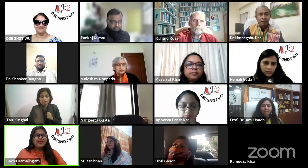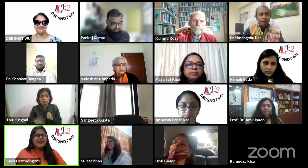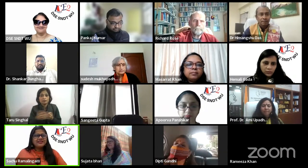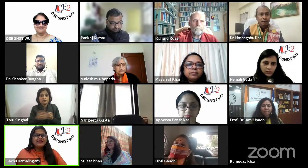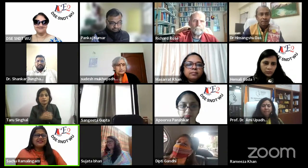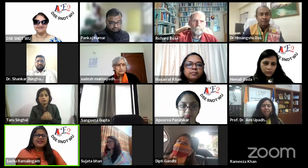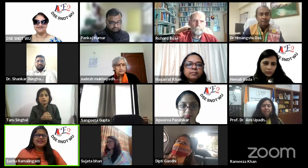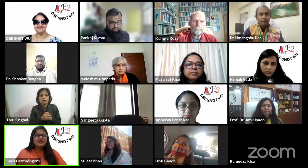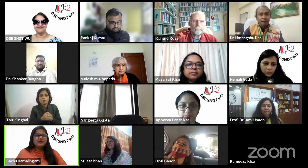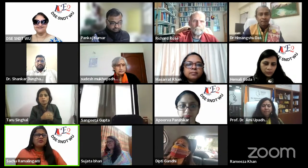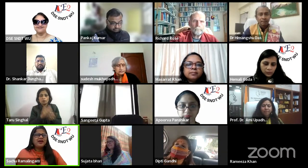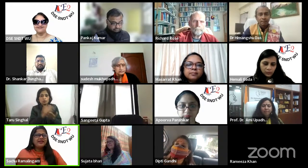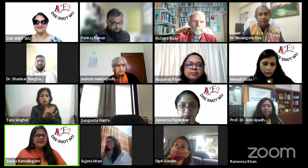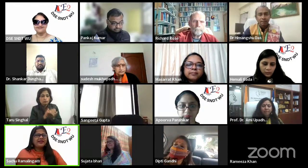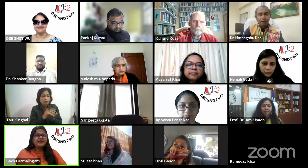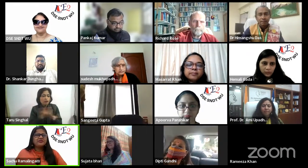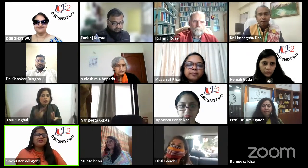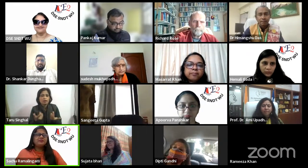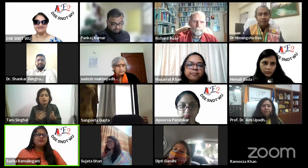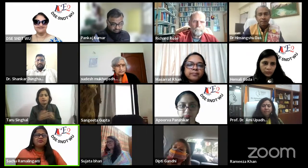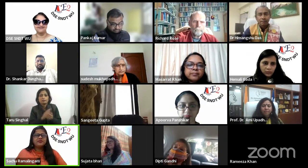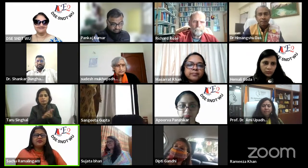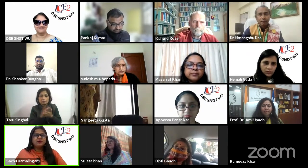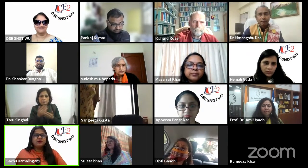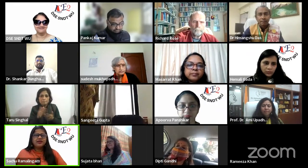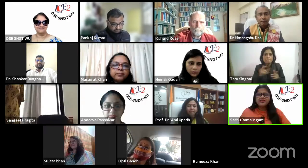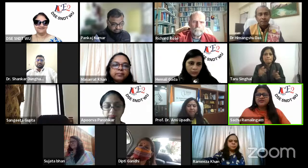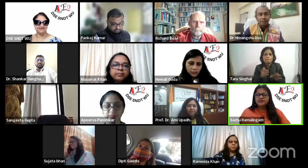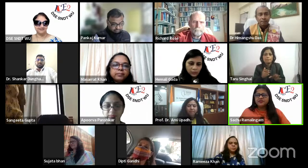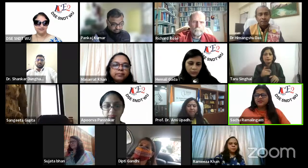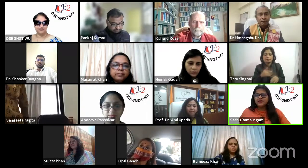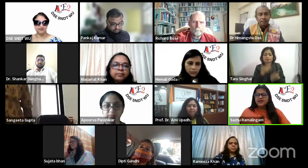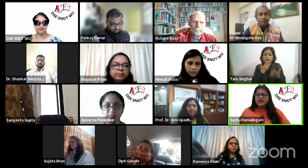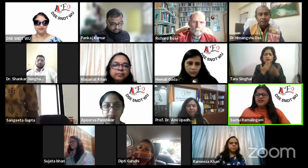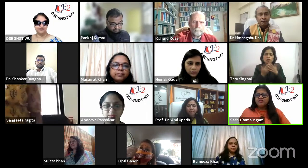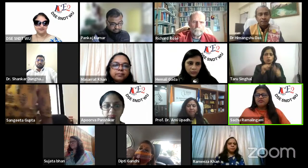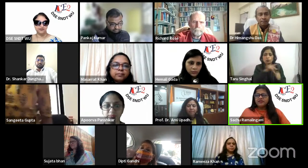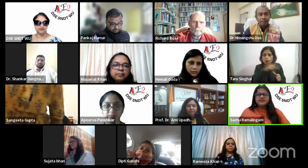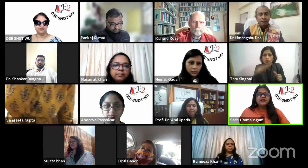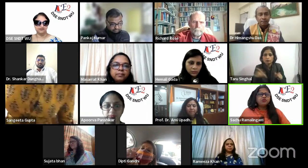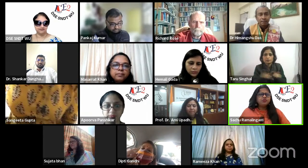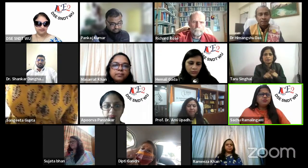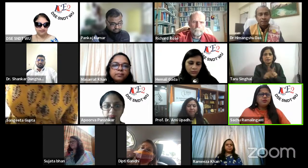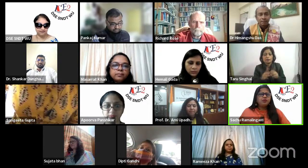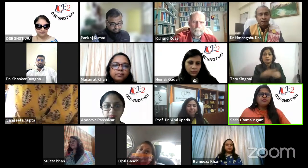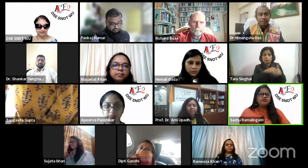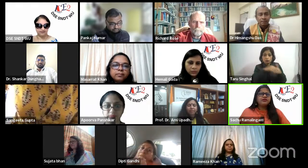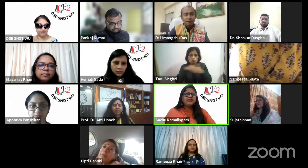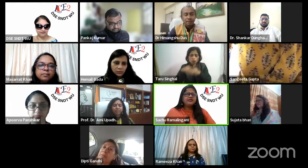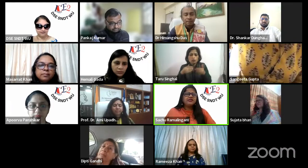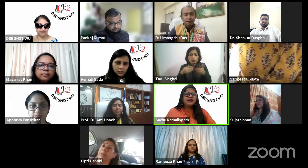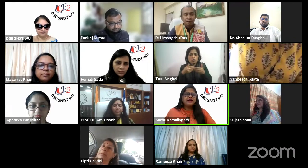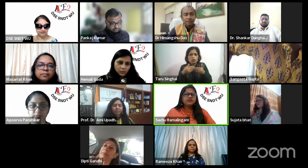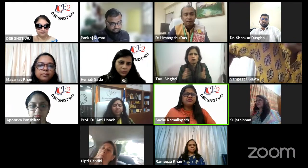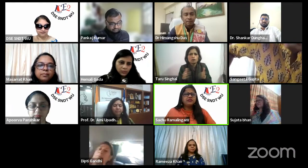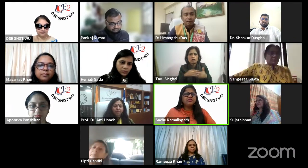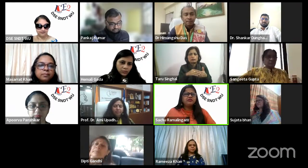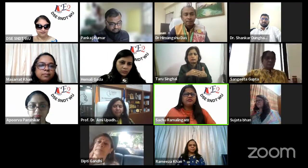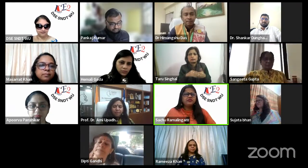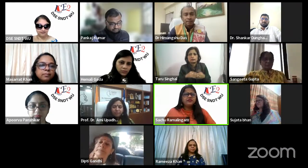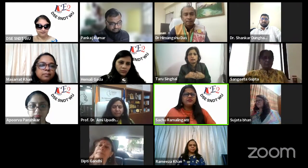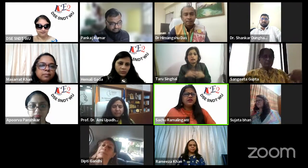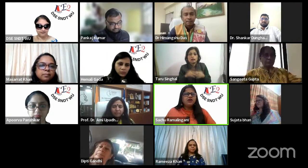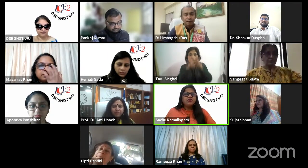honorable hat that I get to wear to propose the vote of thanks for this inaugural session of the